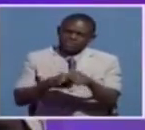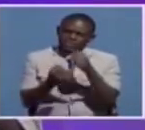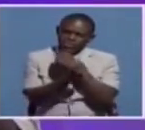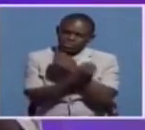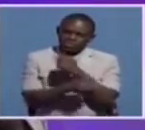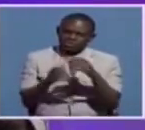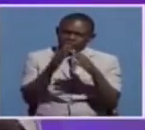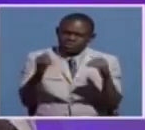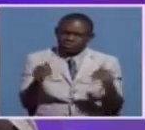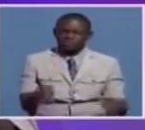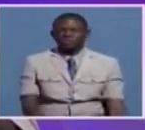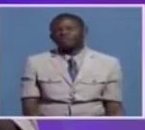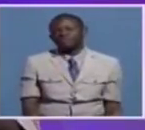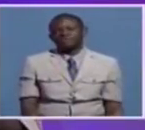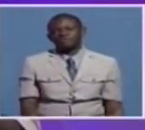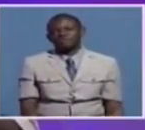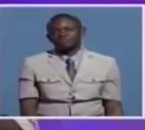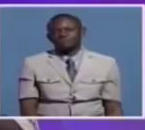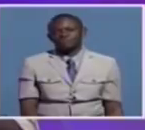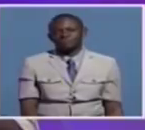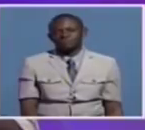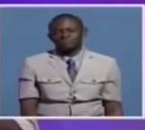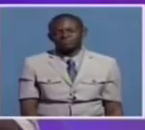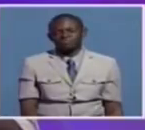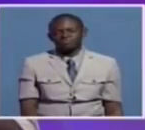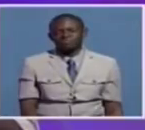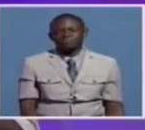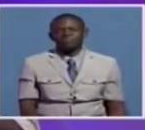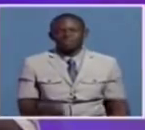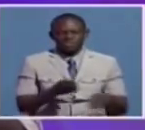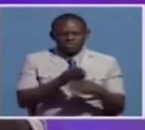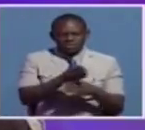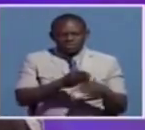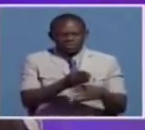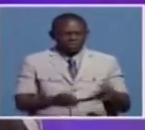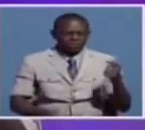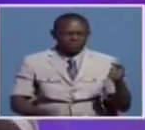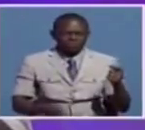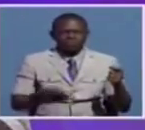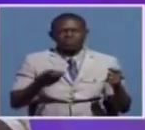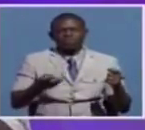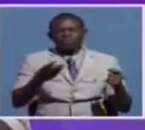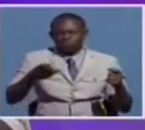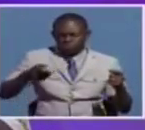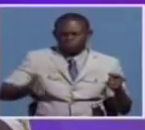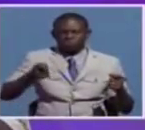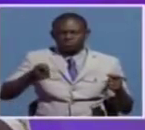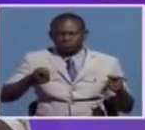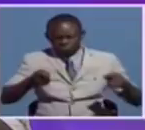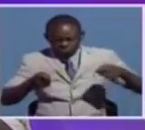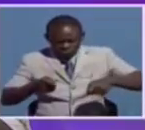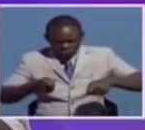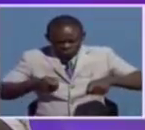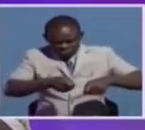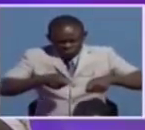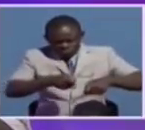its knife, but now we got freedom. But then it was a fork this side, a knife this side. Yeah, a fork here. And then